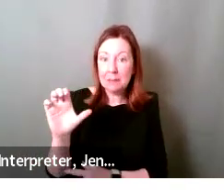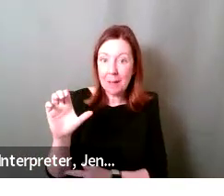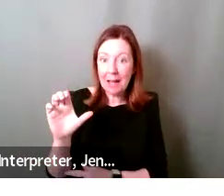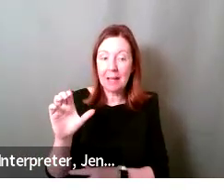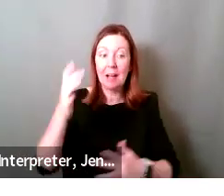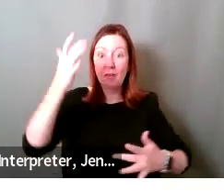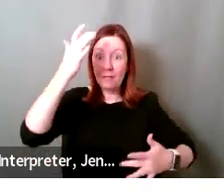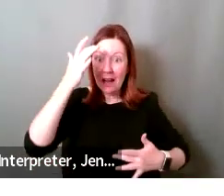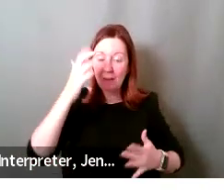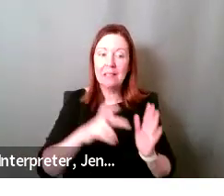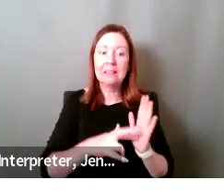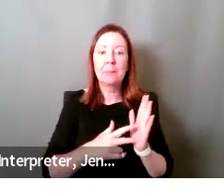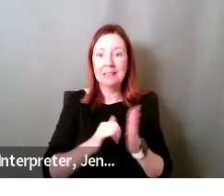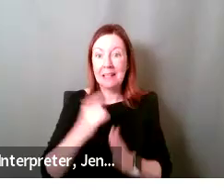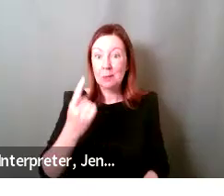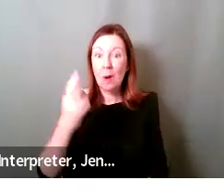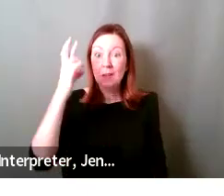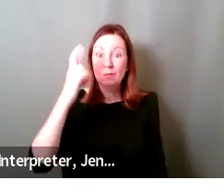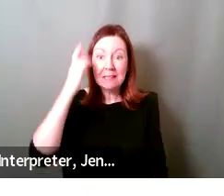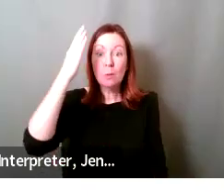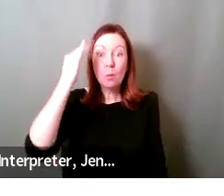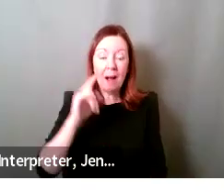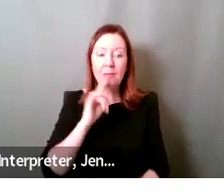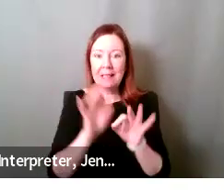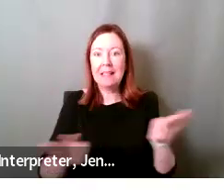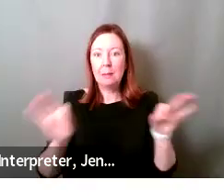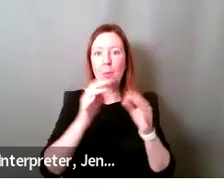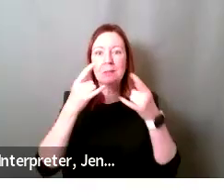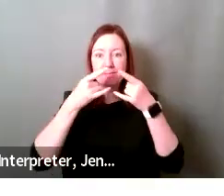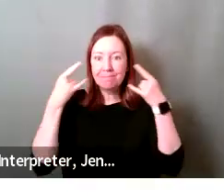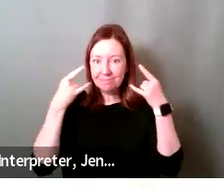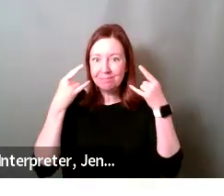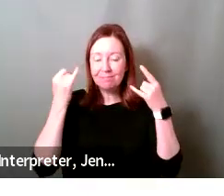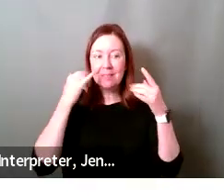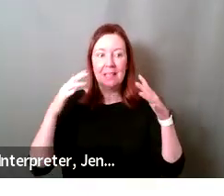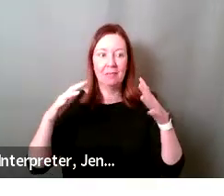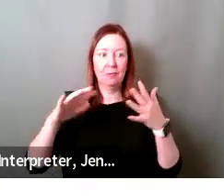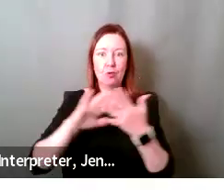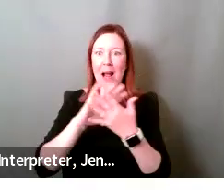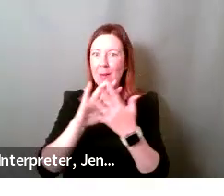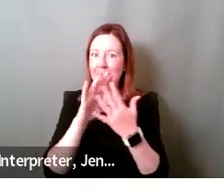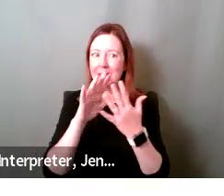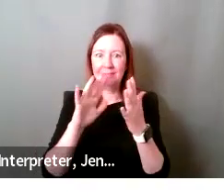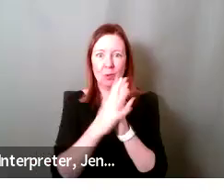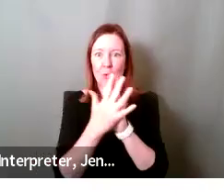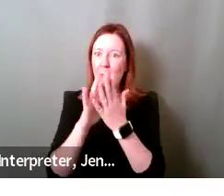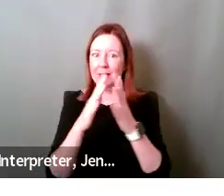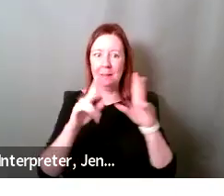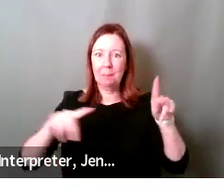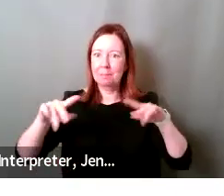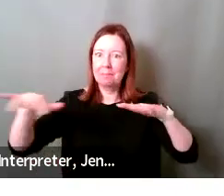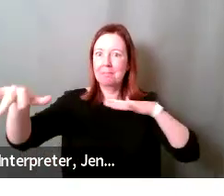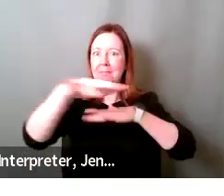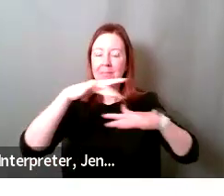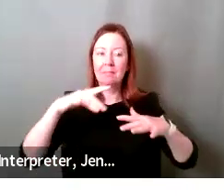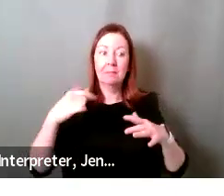virus is one reason why it's important to wear a mask in crowded public spaces, because we do not know if